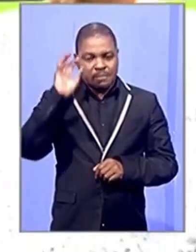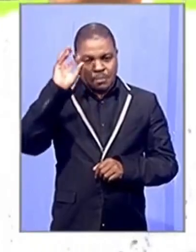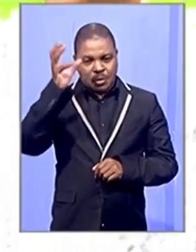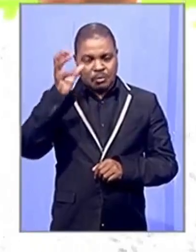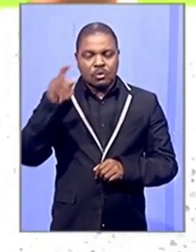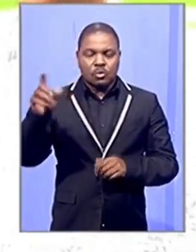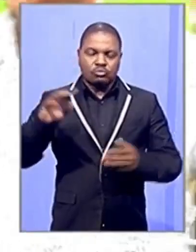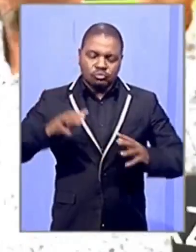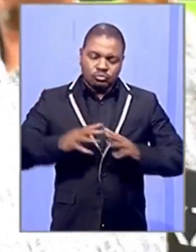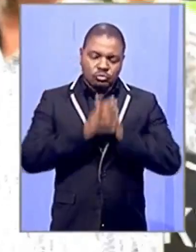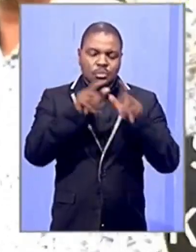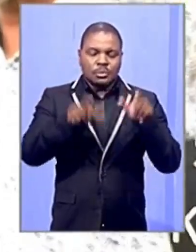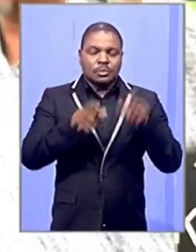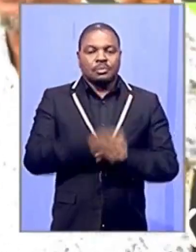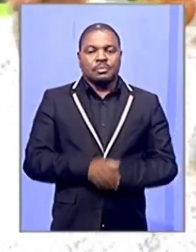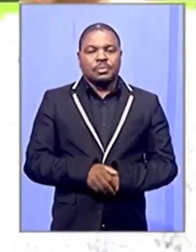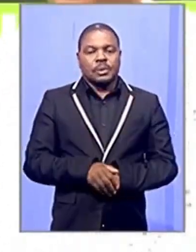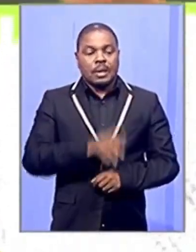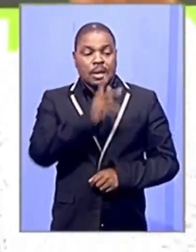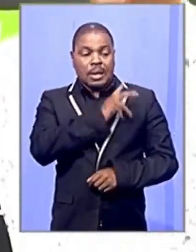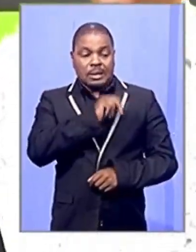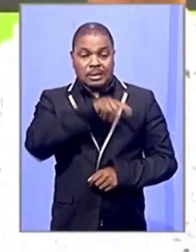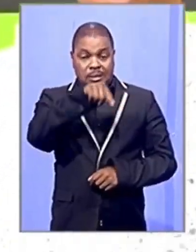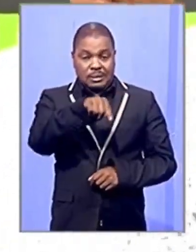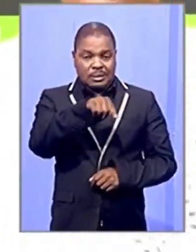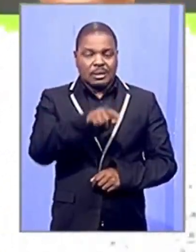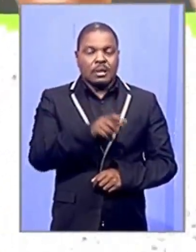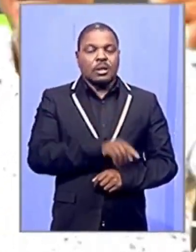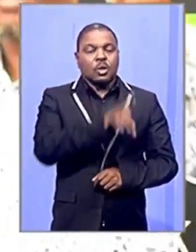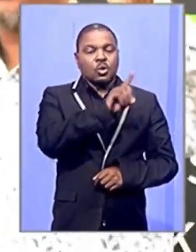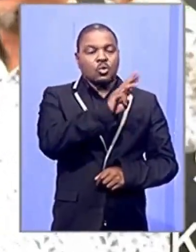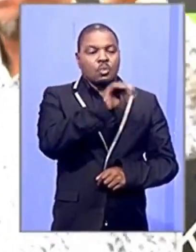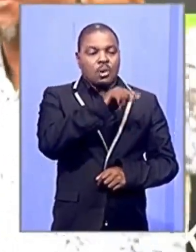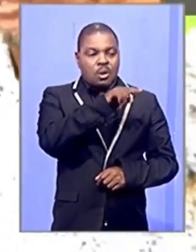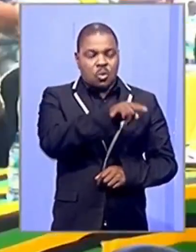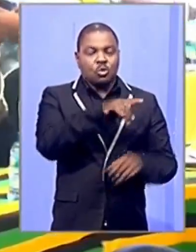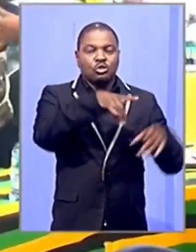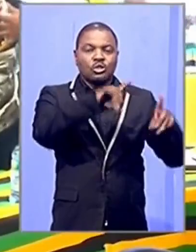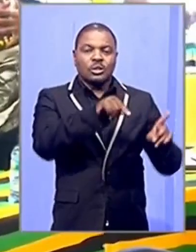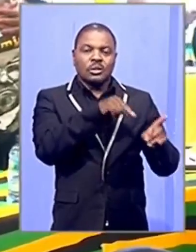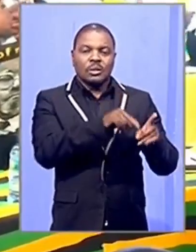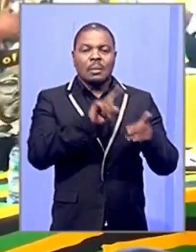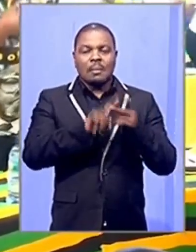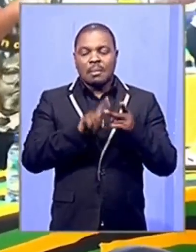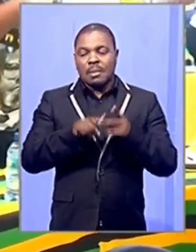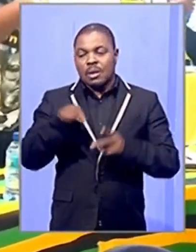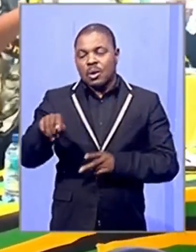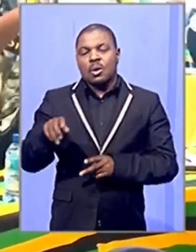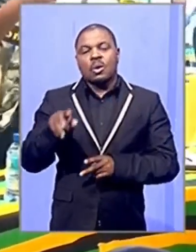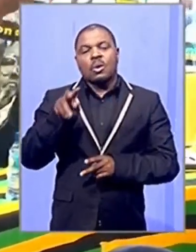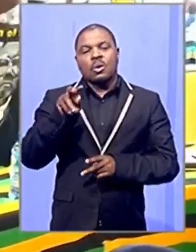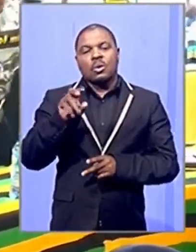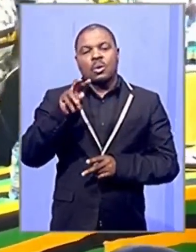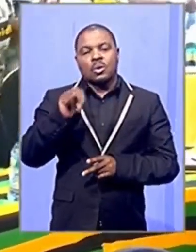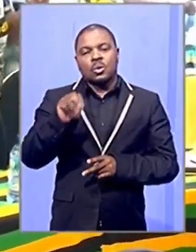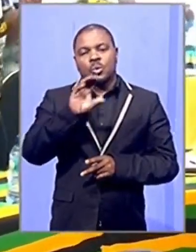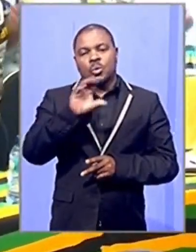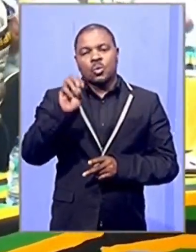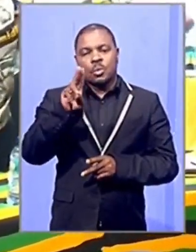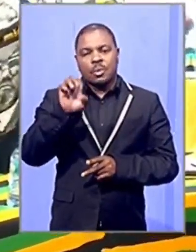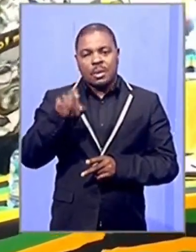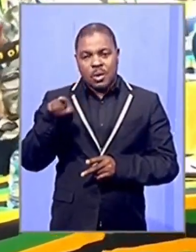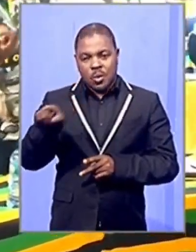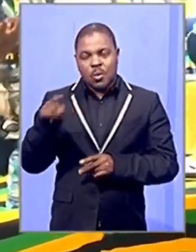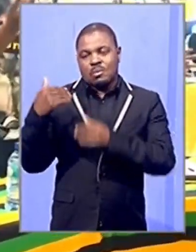Ha ile ka Kwazulu Natal Sboniso Duma ke moetapele wa dipolotiki wa mokga ha tona kgolo Nomsa Dube Ncube a